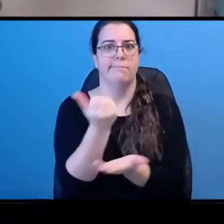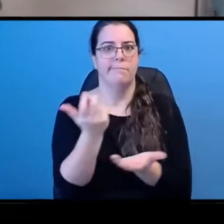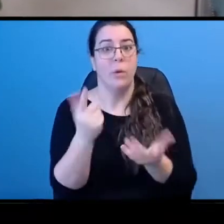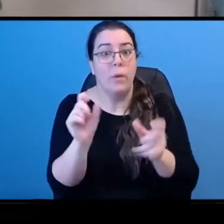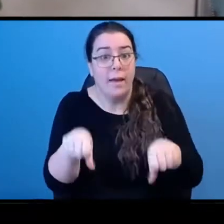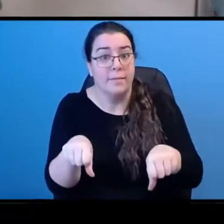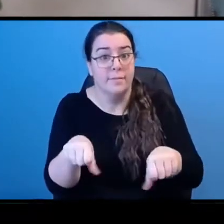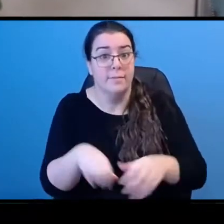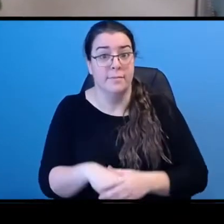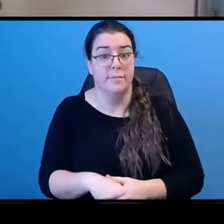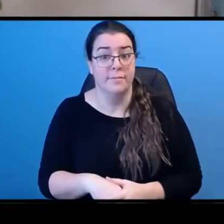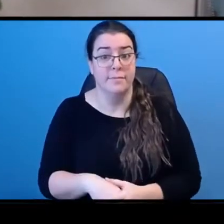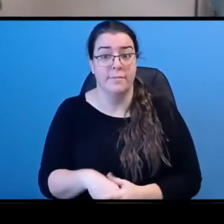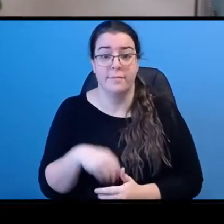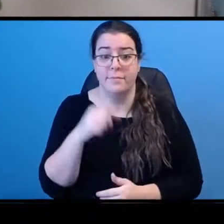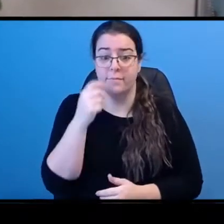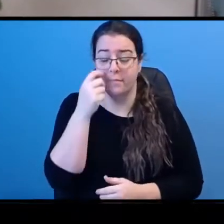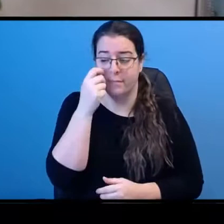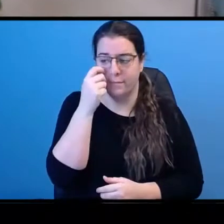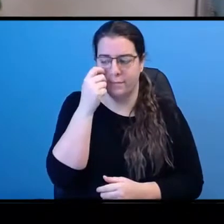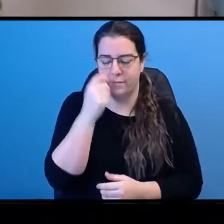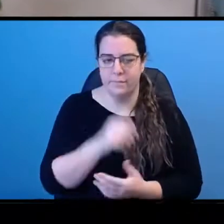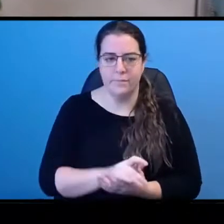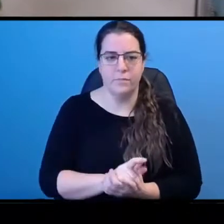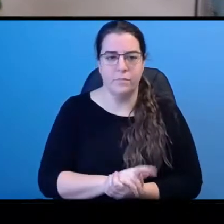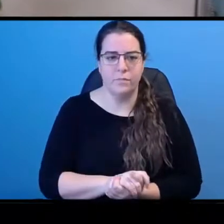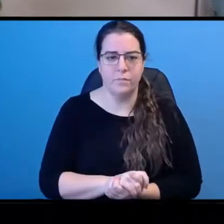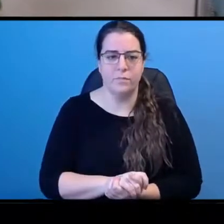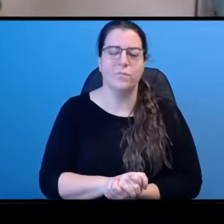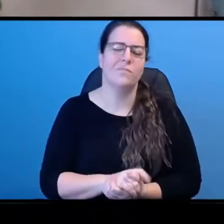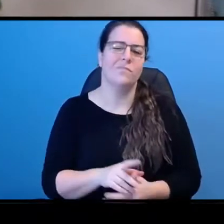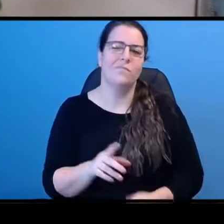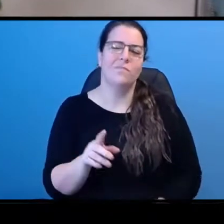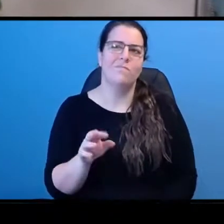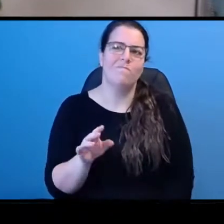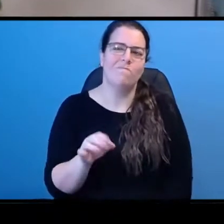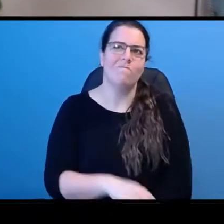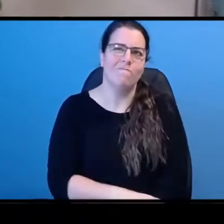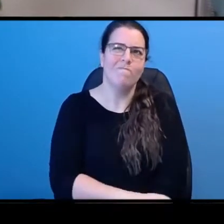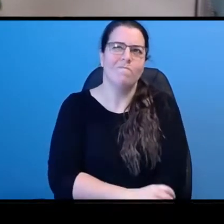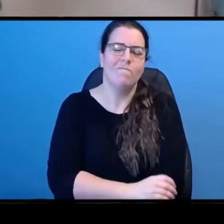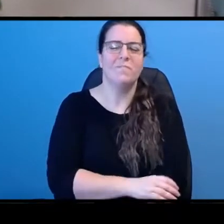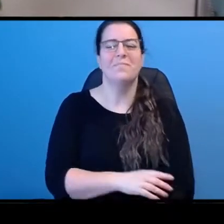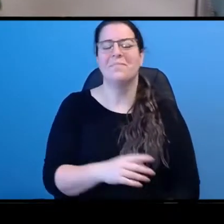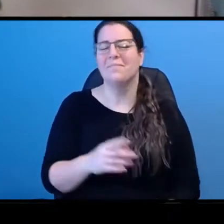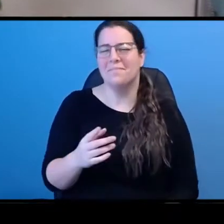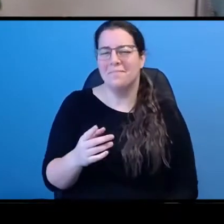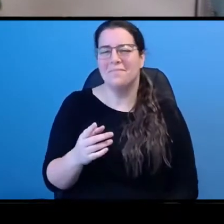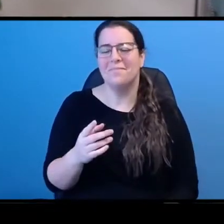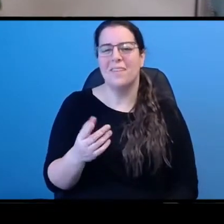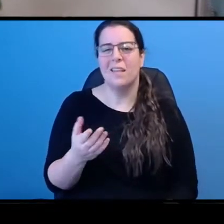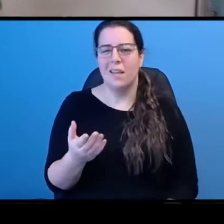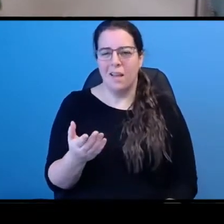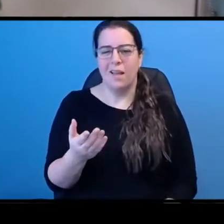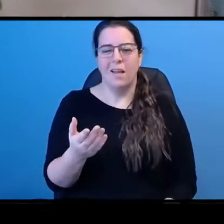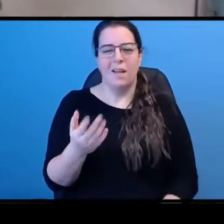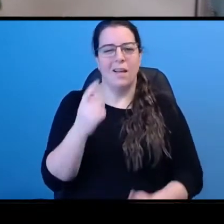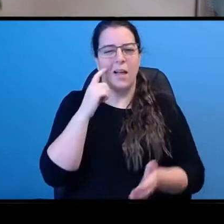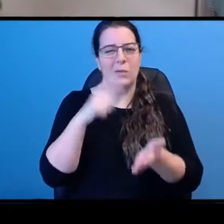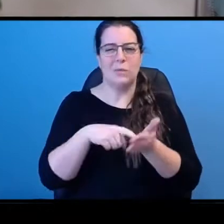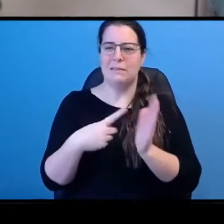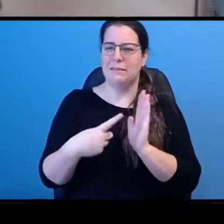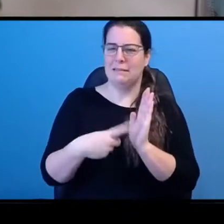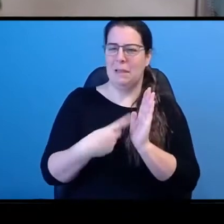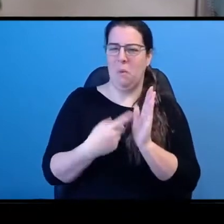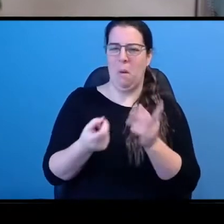And I think sometimes one of the things that can deter people from writing a project is they'll think, I don't have it all